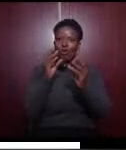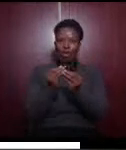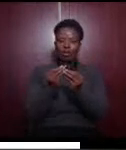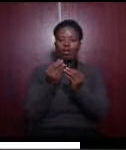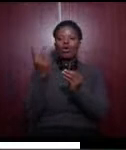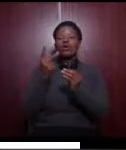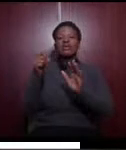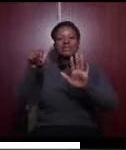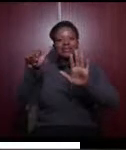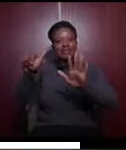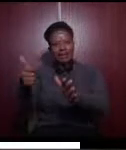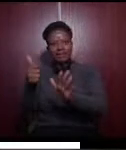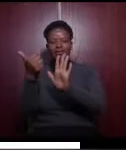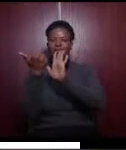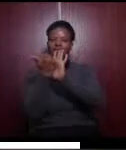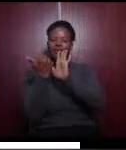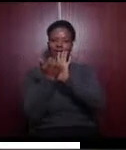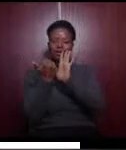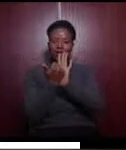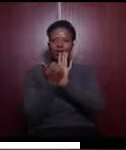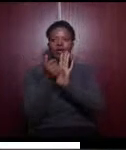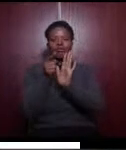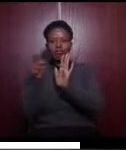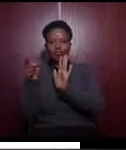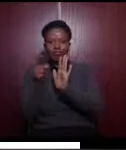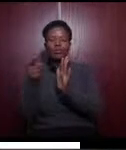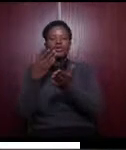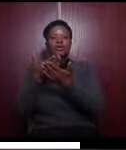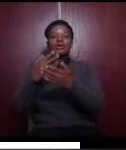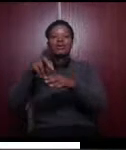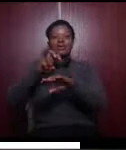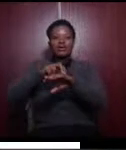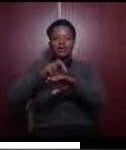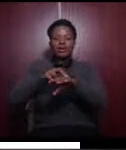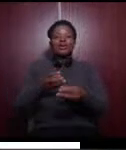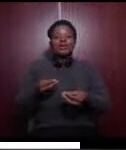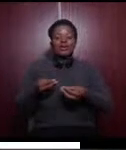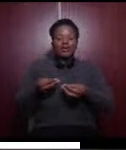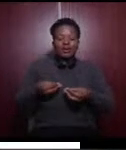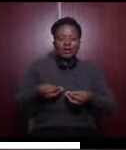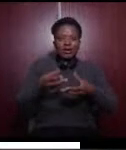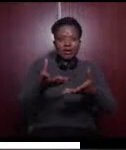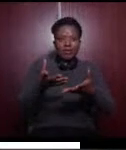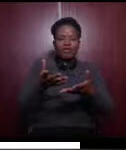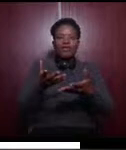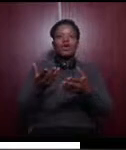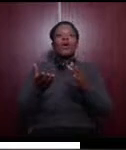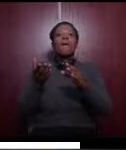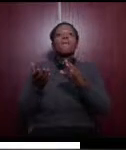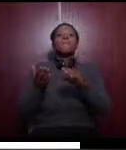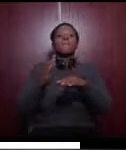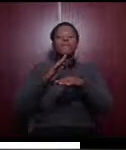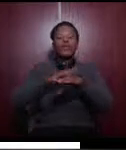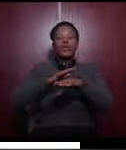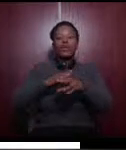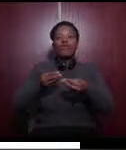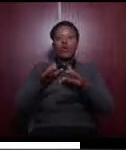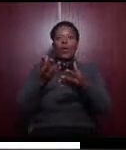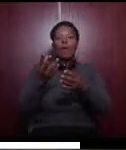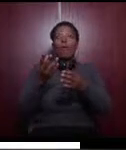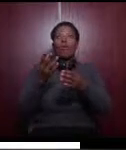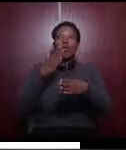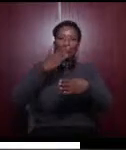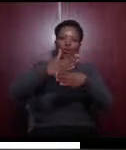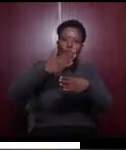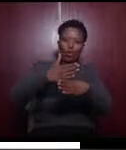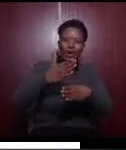to substitute section 25 of the Principal Act. The proposed substitution seeks to further provide for the administrative work. As